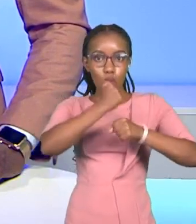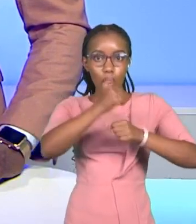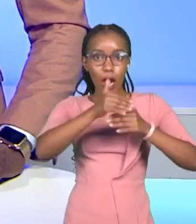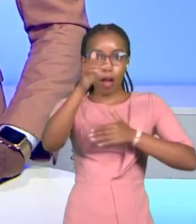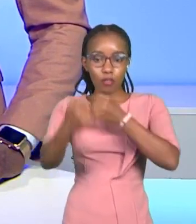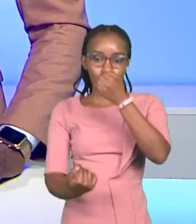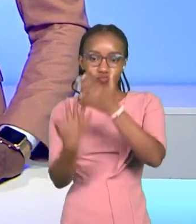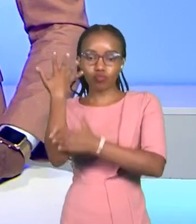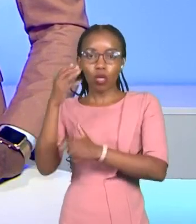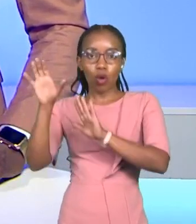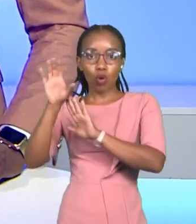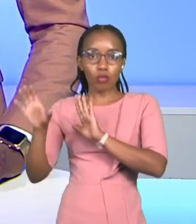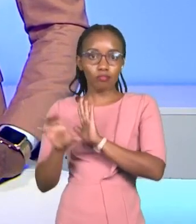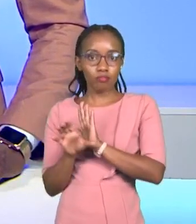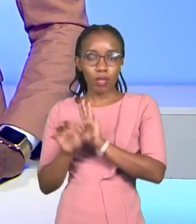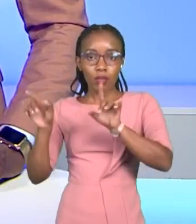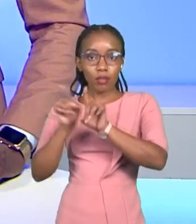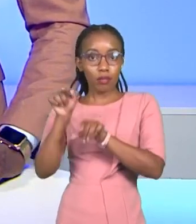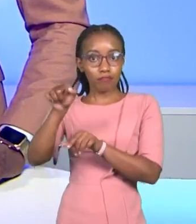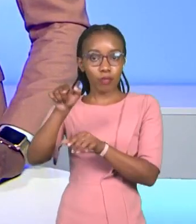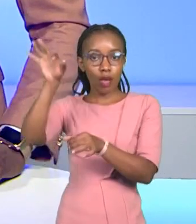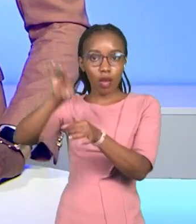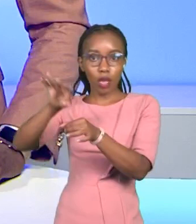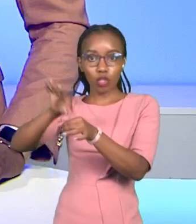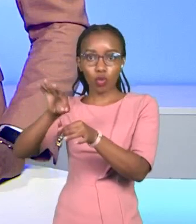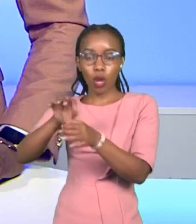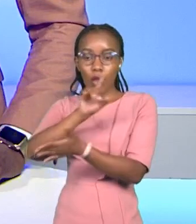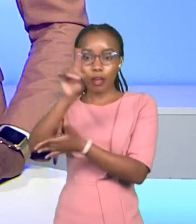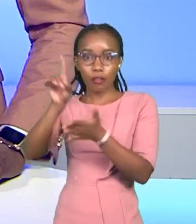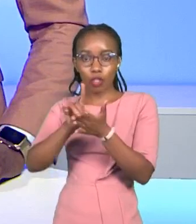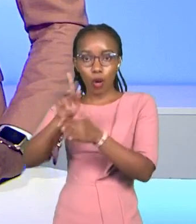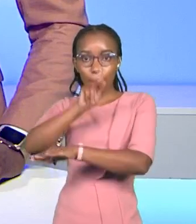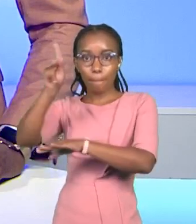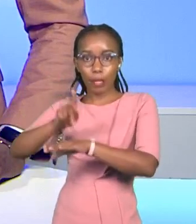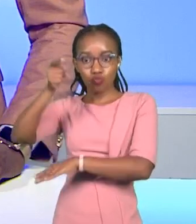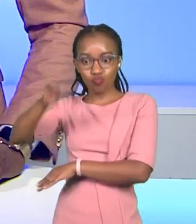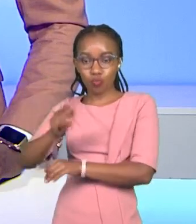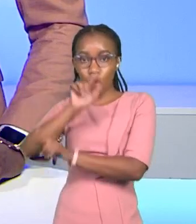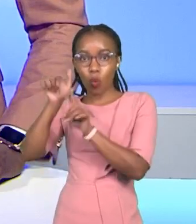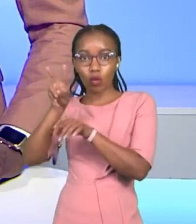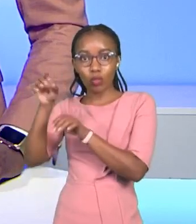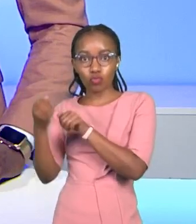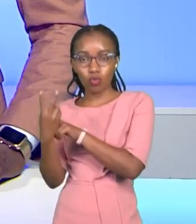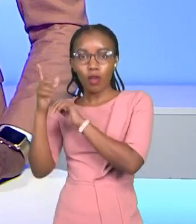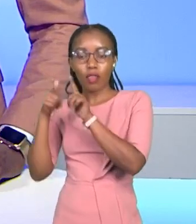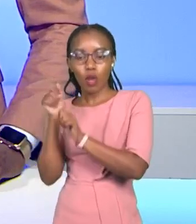promulgation of the Constitution. He had also been elected the division's principal judge in 2012 and served